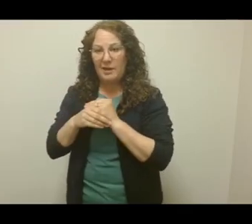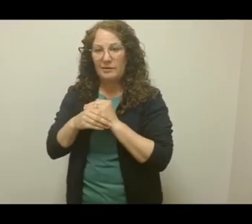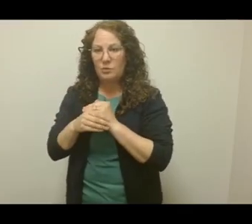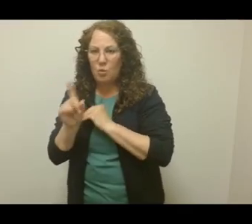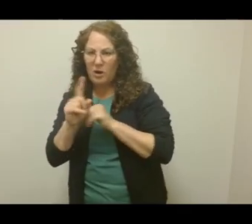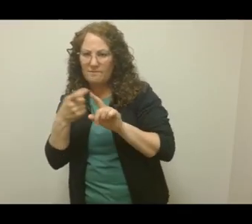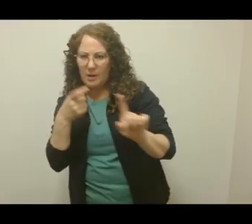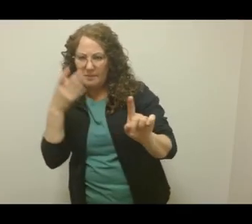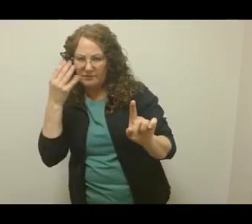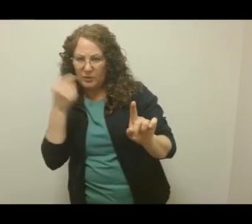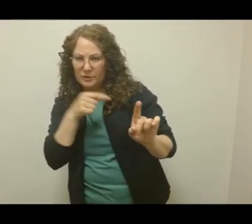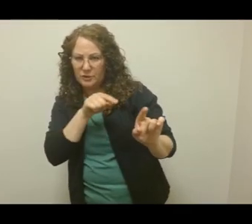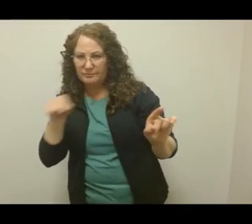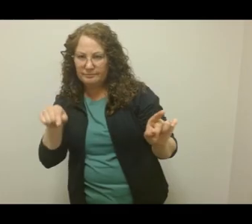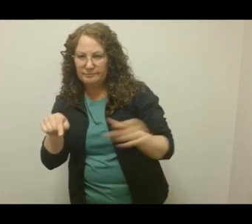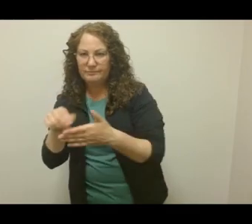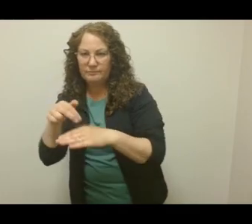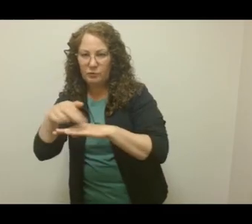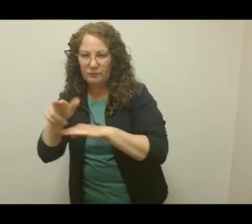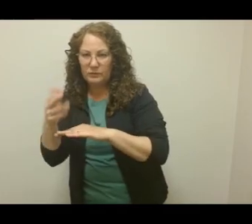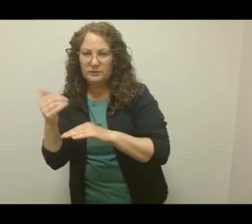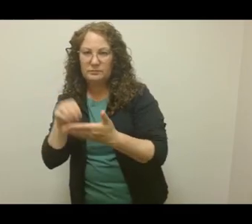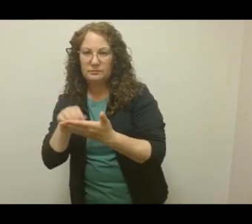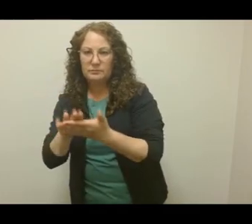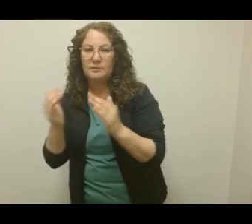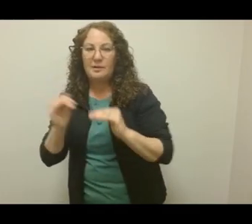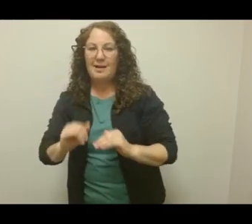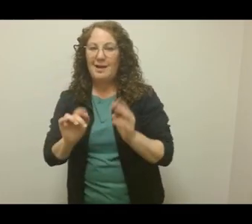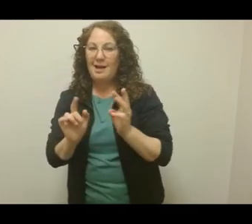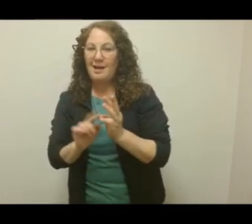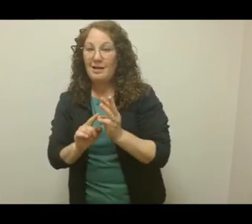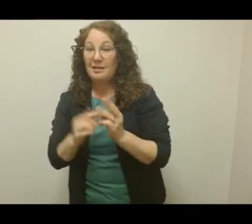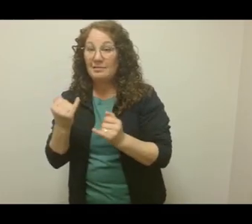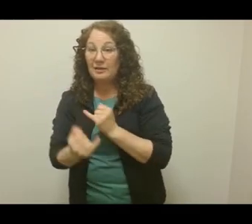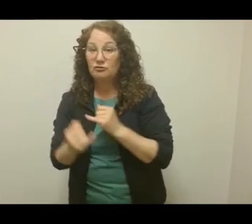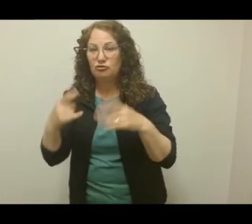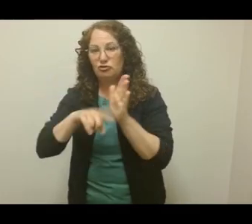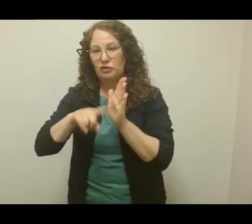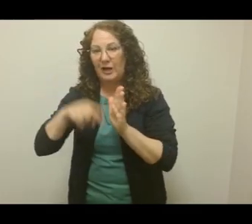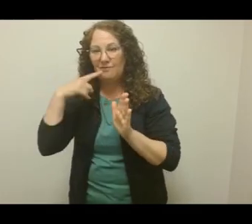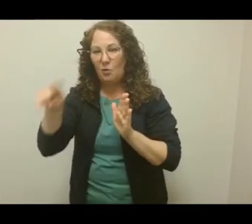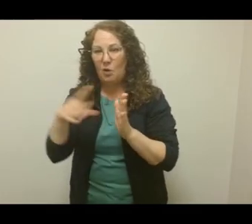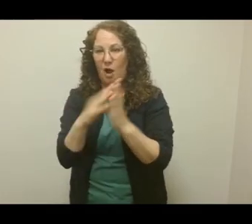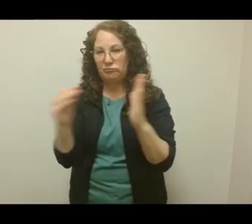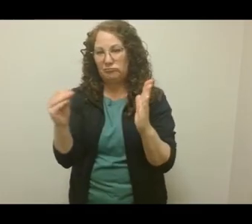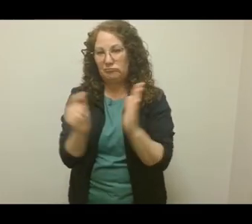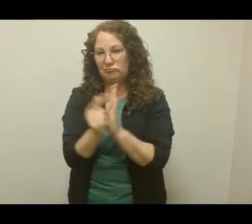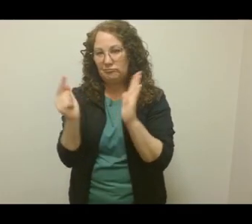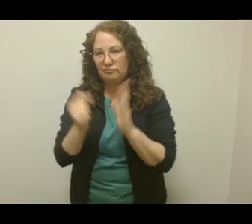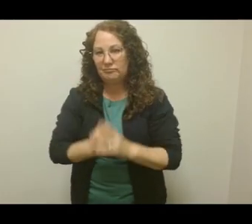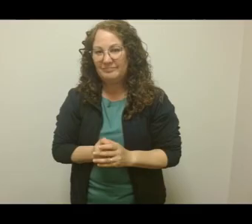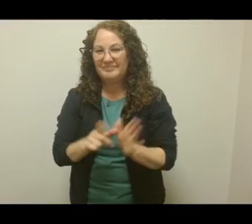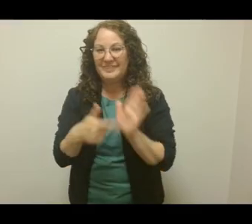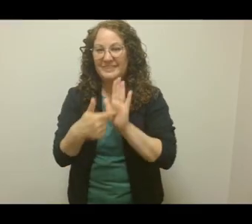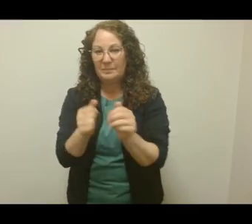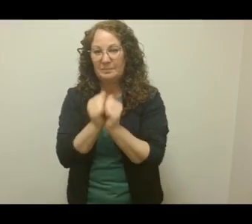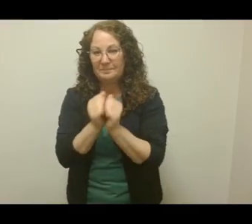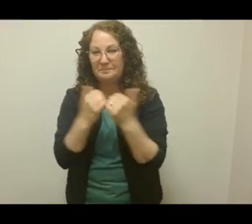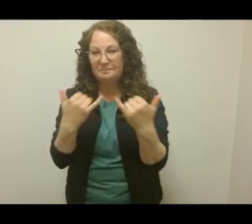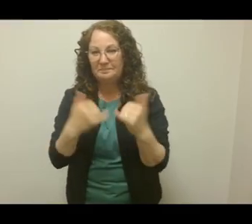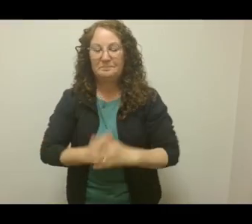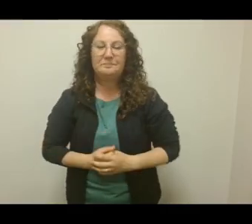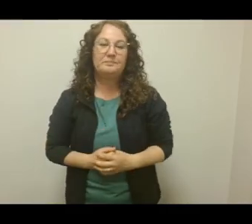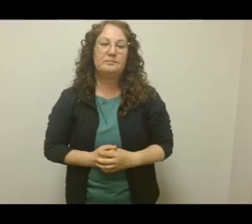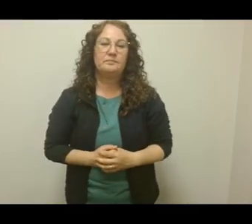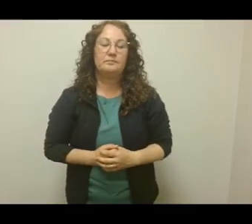reference. And finally, check. Check for plagiarism. So let's go through an example together.